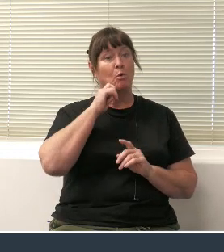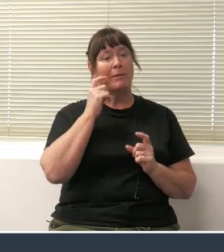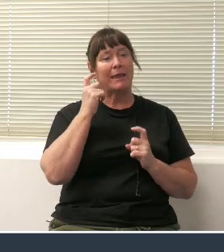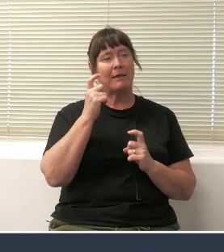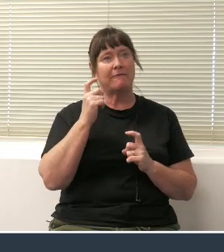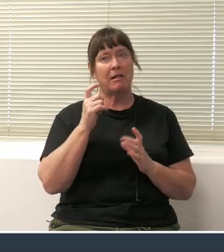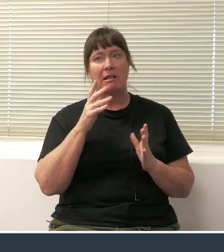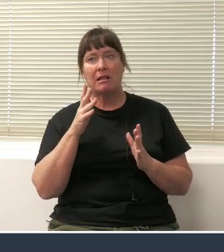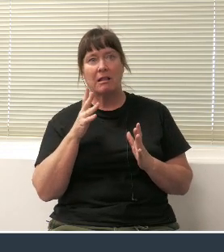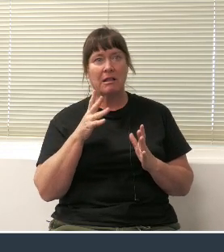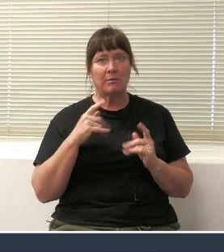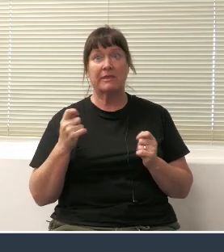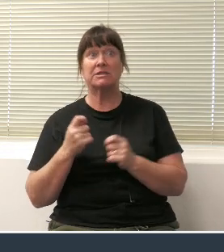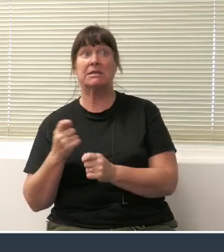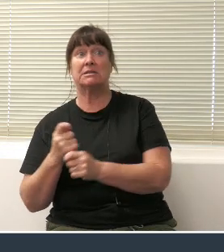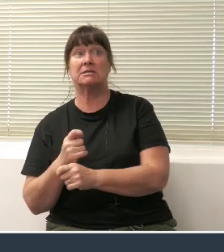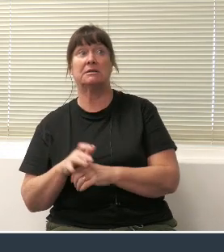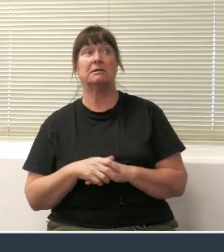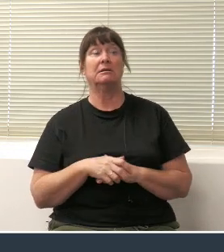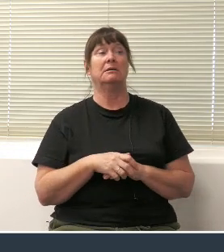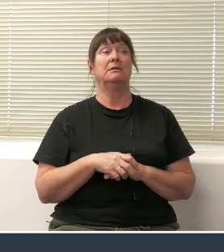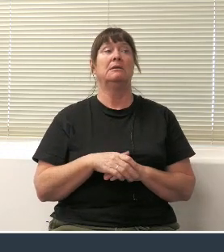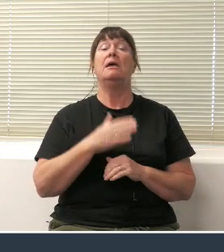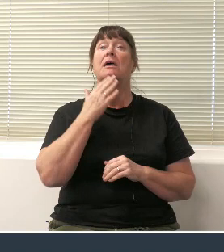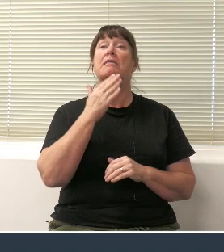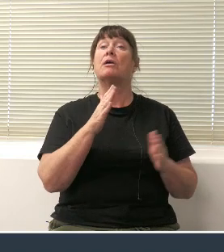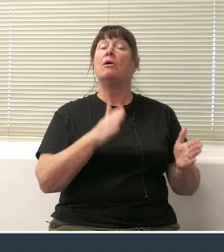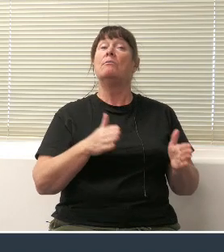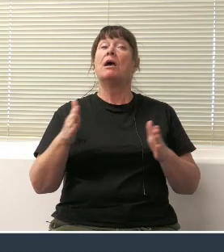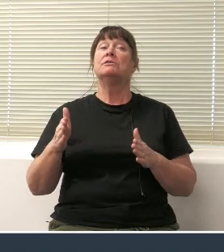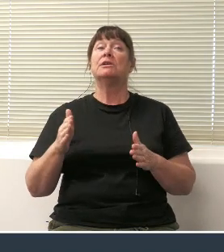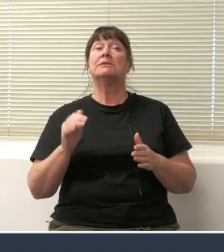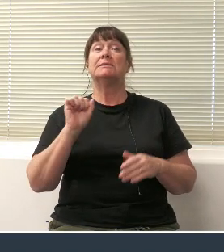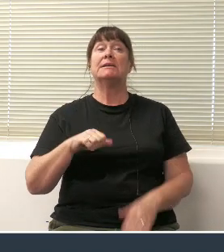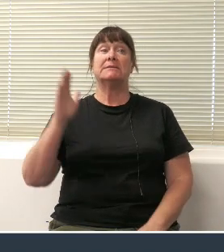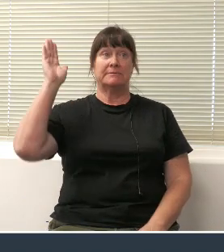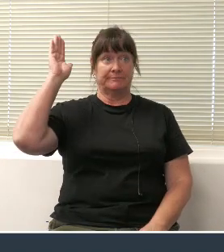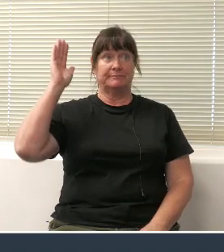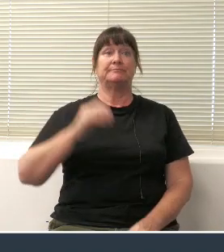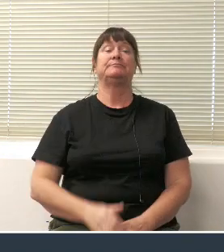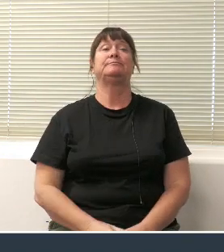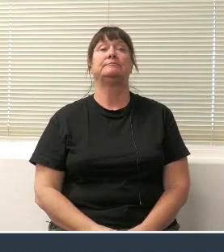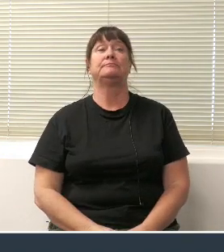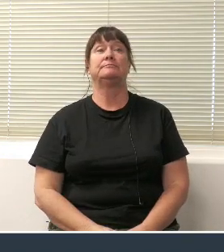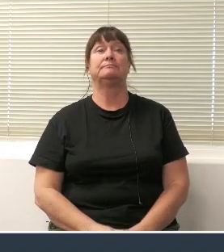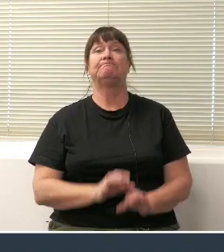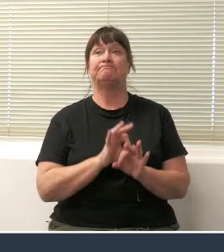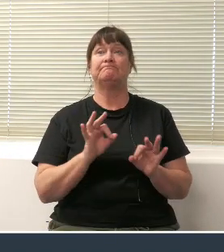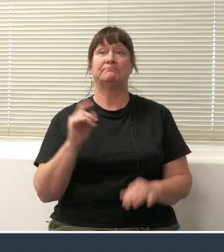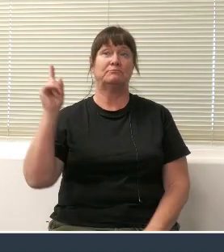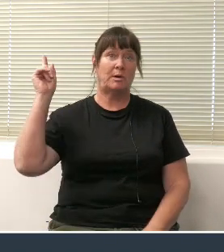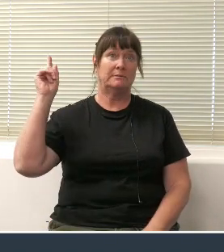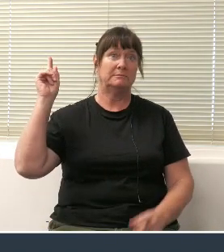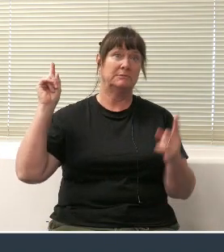environment. Thank you. Thank you. I will put the motion. All those in favour, please say aye. Aye. Aye. Against?